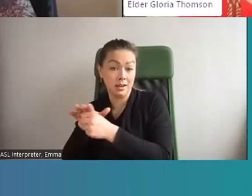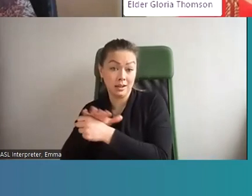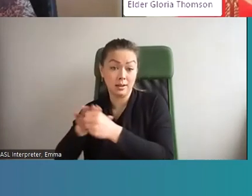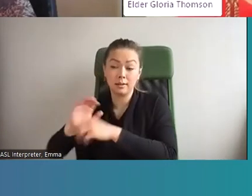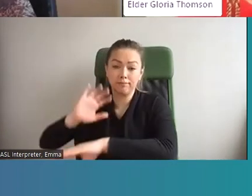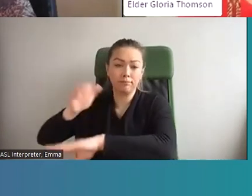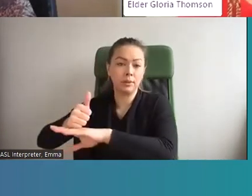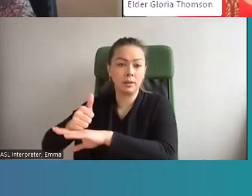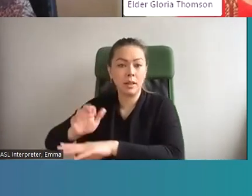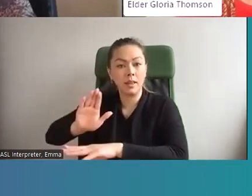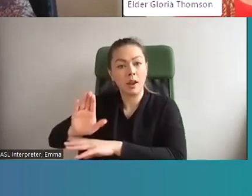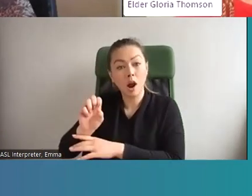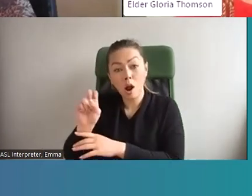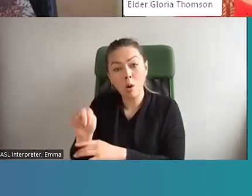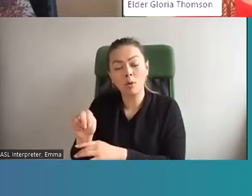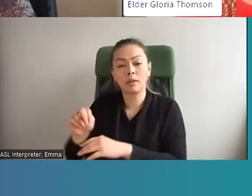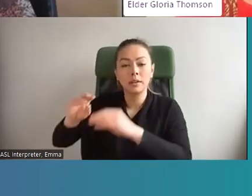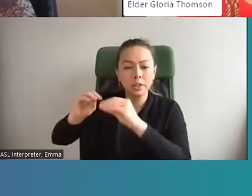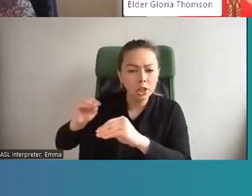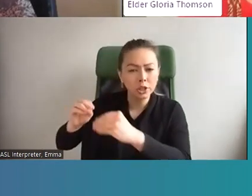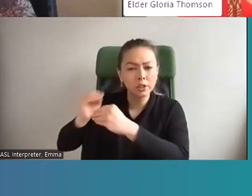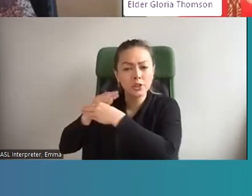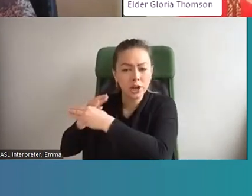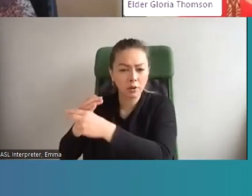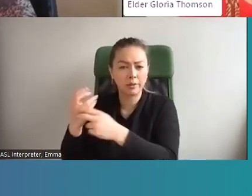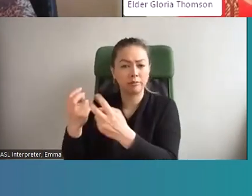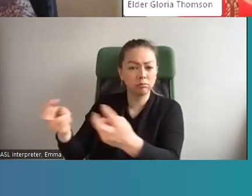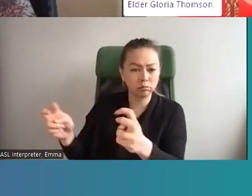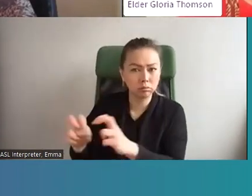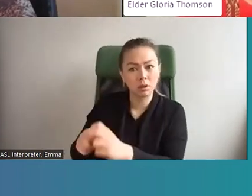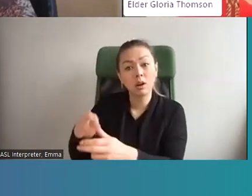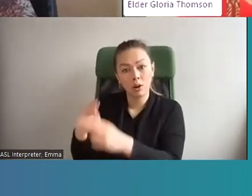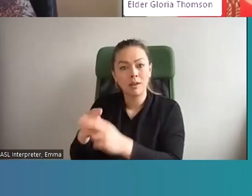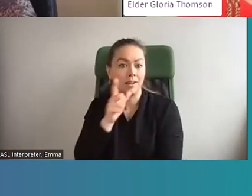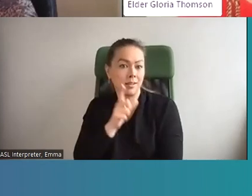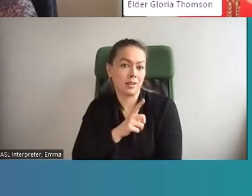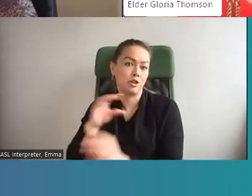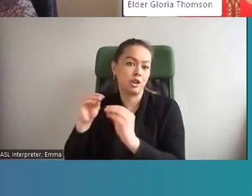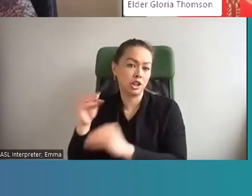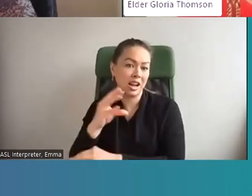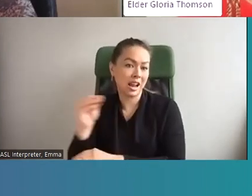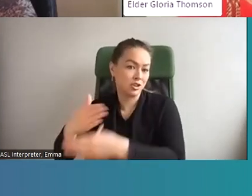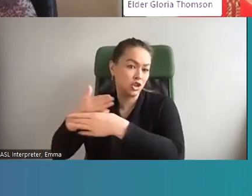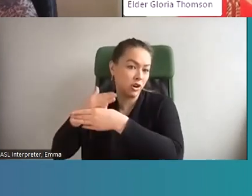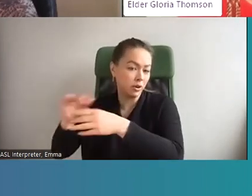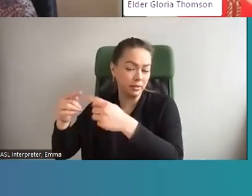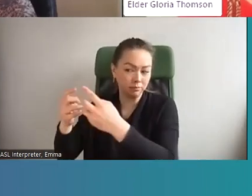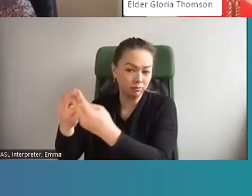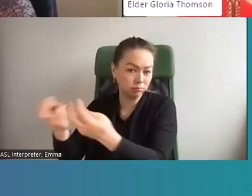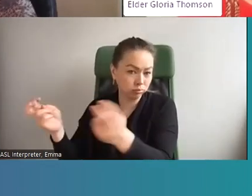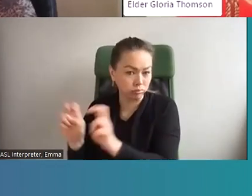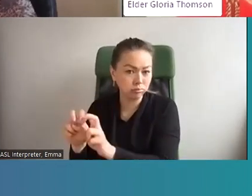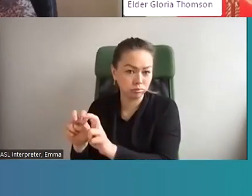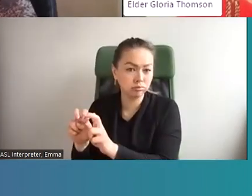Indigenous Teaching and Sharing Circles. So I'm involved with that very much as the